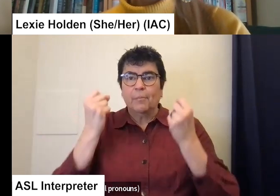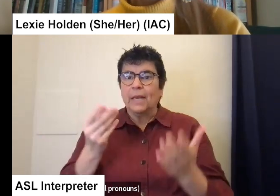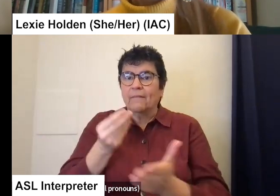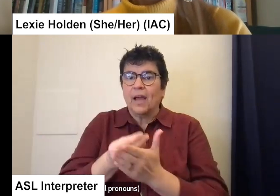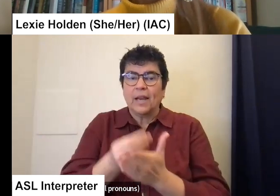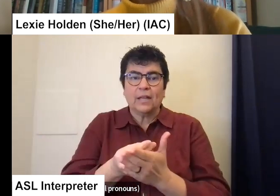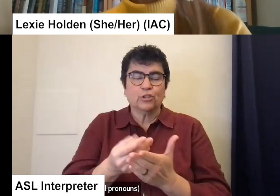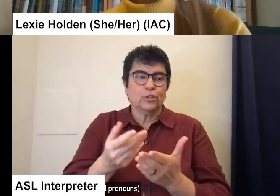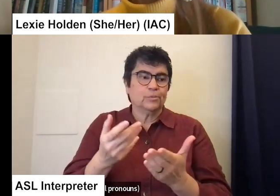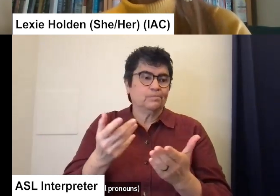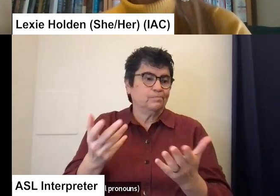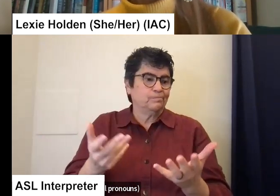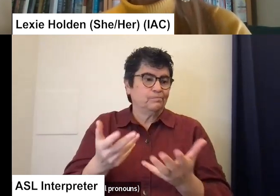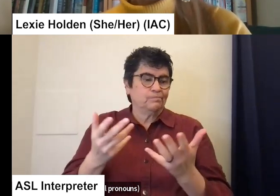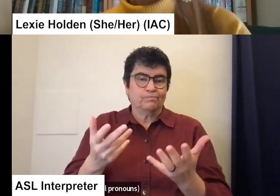financial,